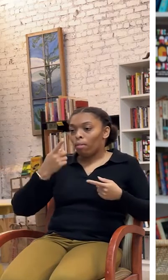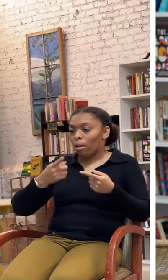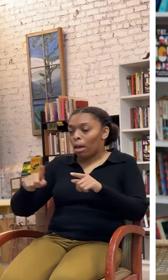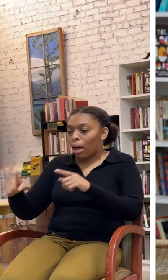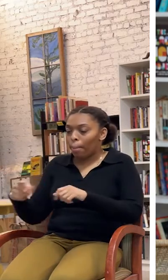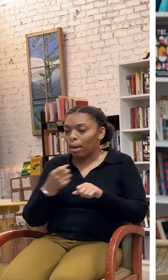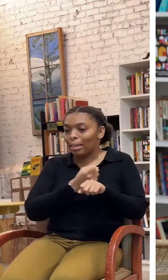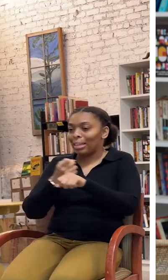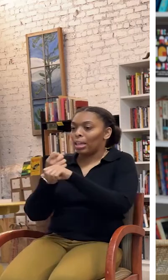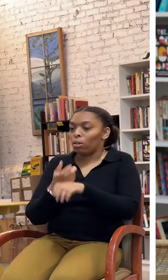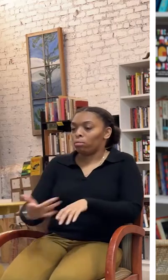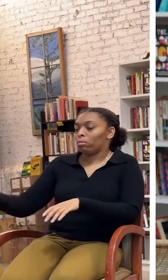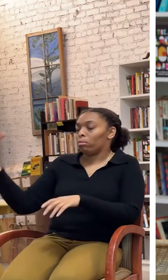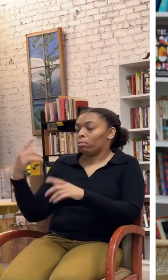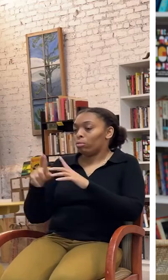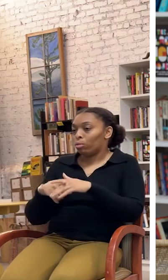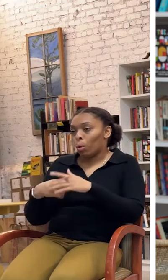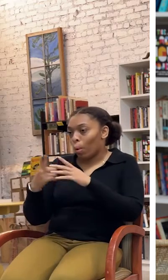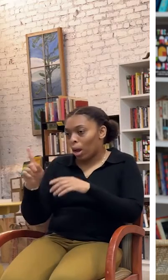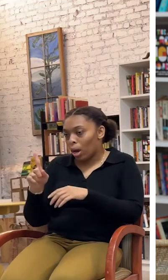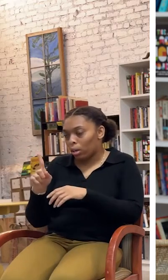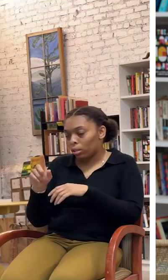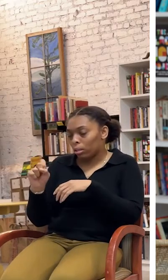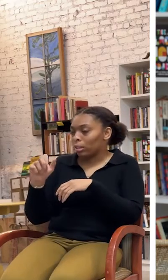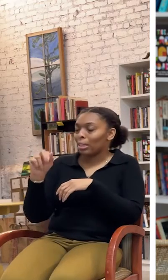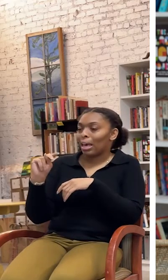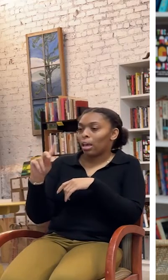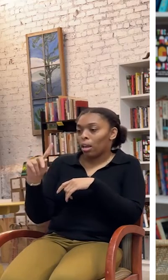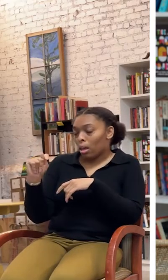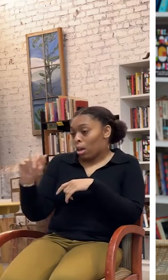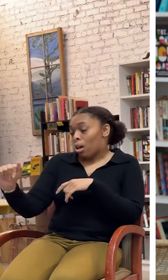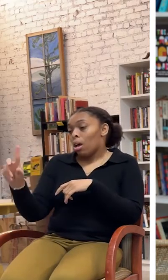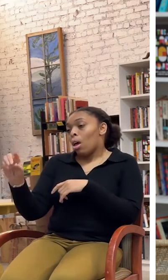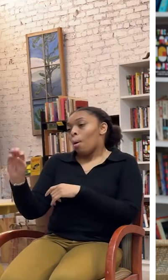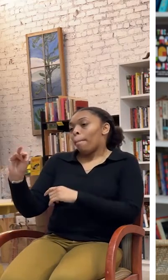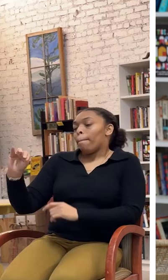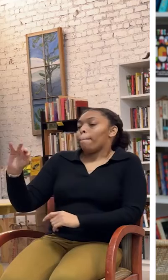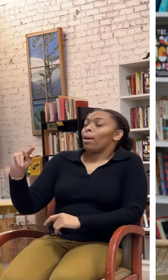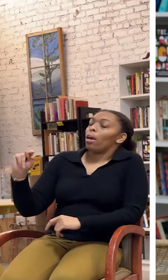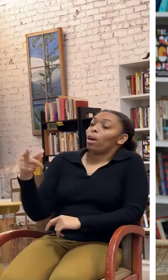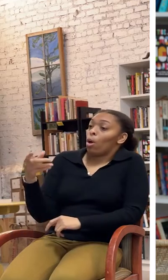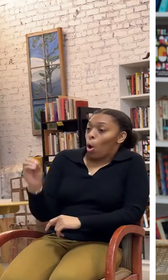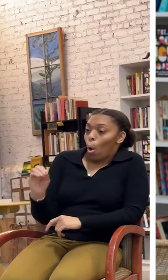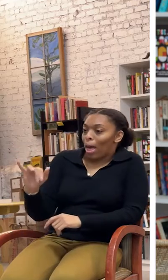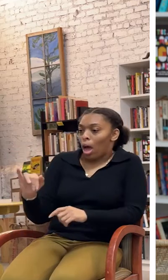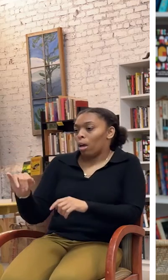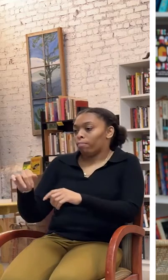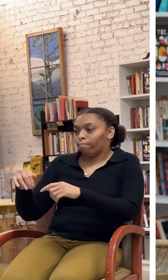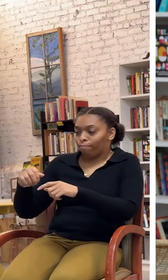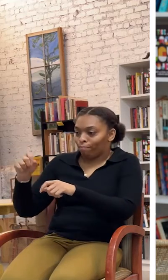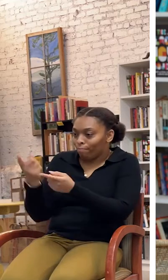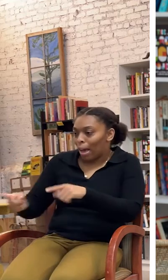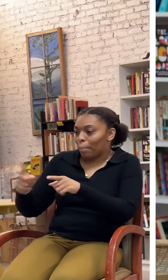Santo Domingo on that island for over 200 years, before 1619 in the US. Yep. This thing was practiced and perfected in the